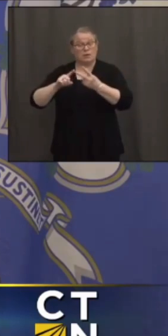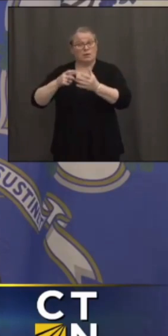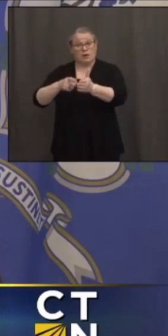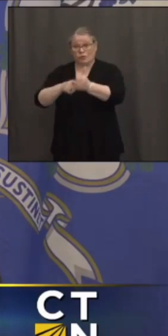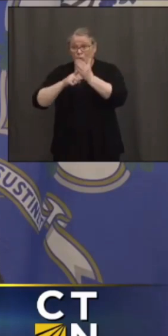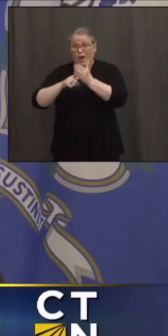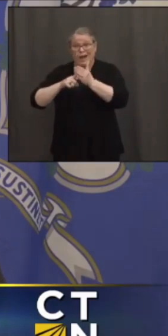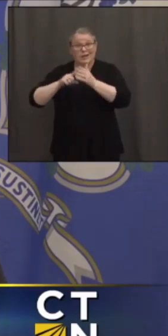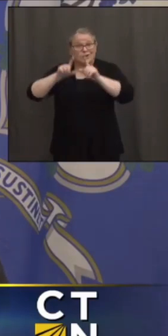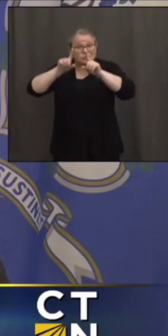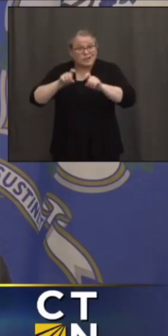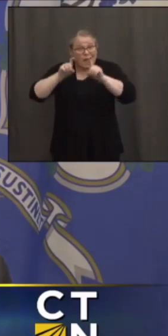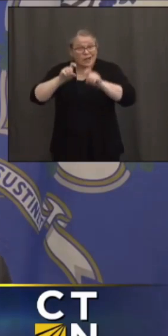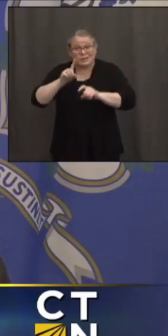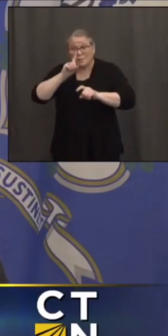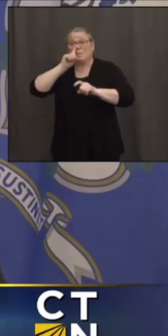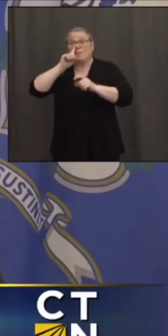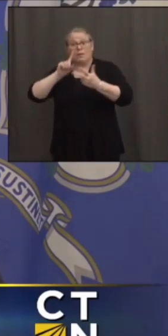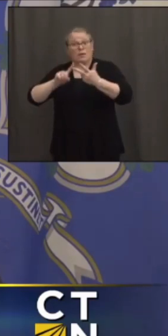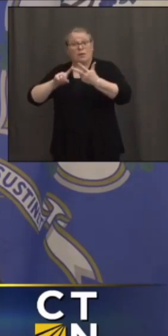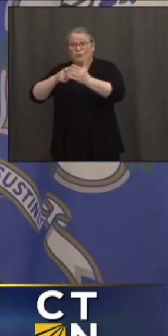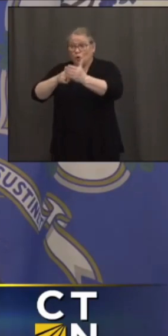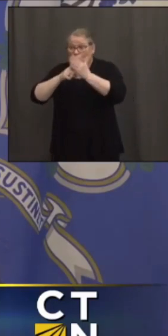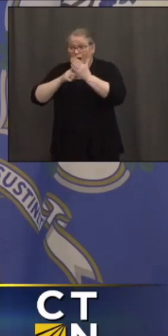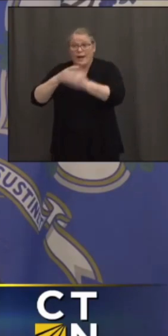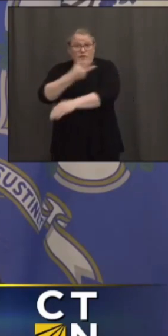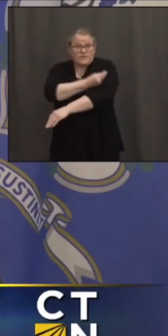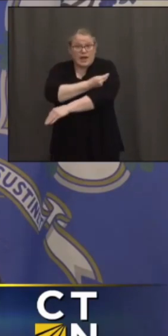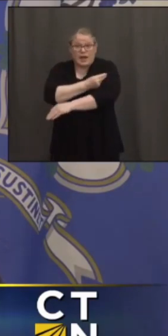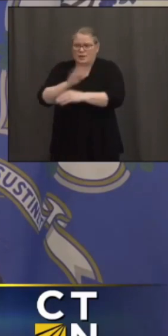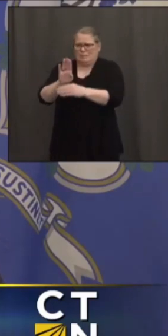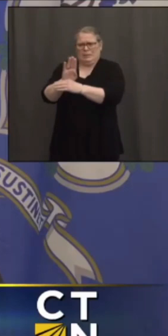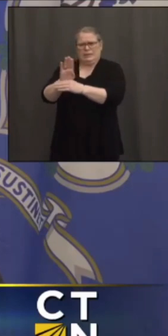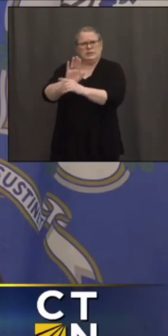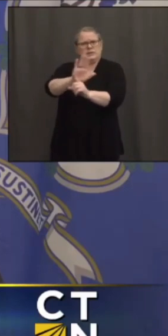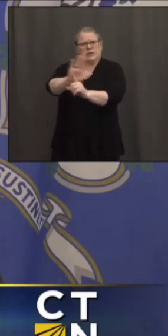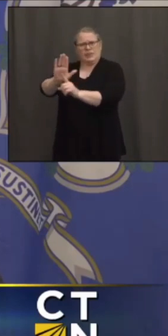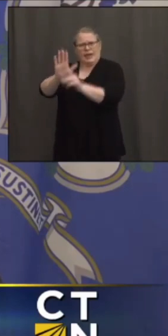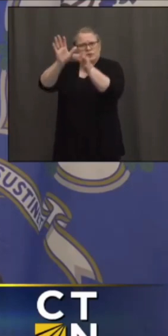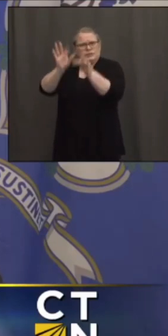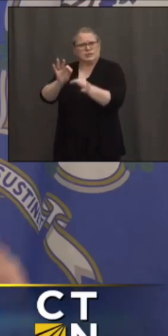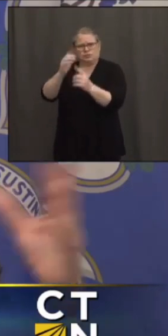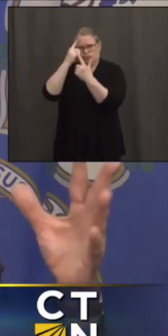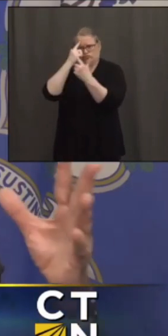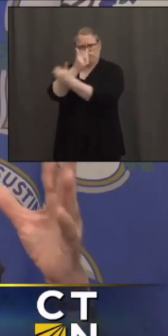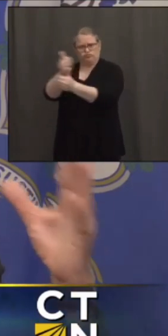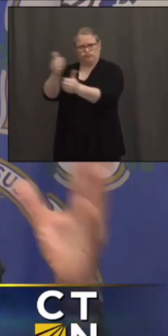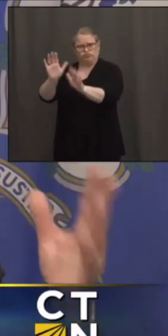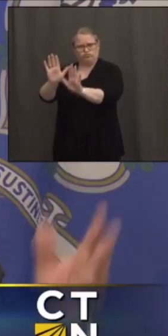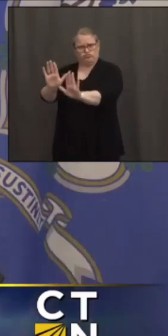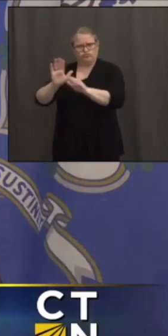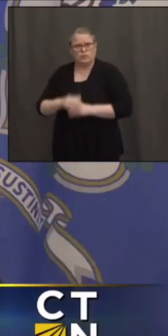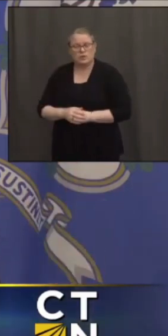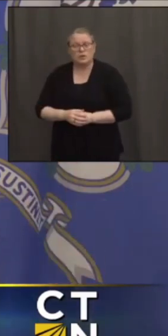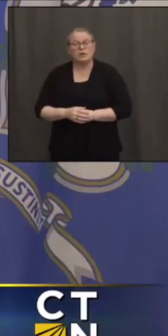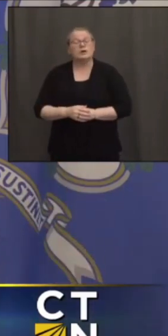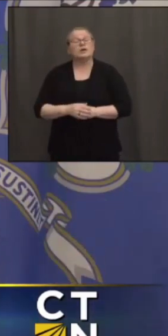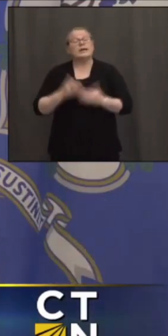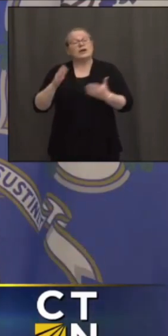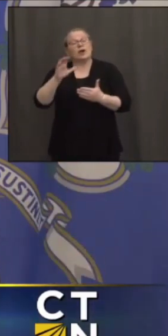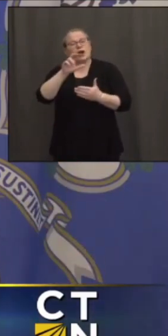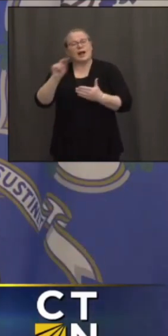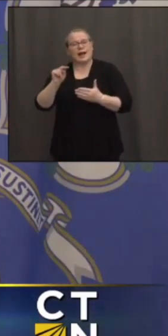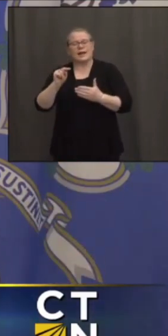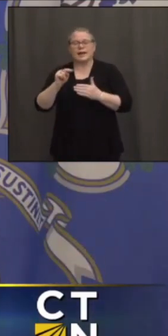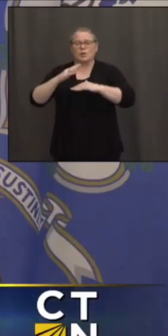to say vaccinations, that's up to the business, that's up to the venue. What we have is a set of minimum requirements which you think are